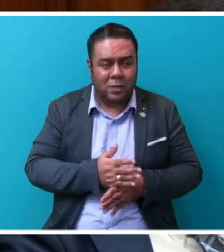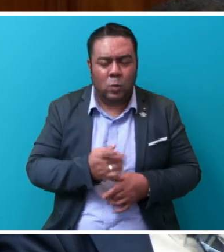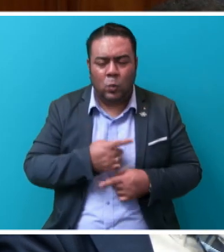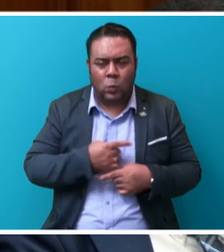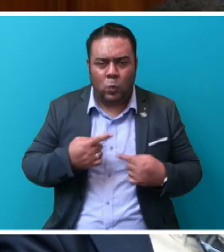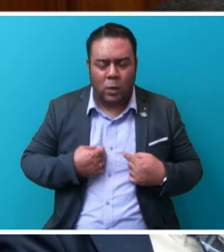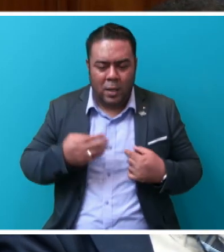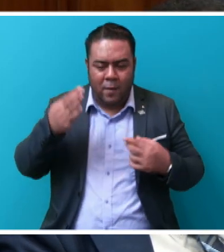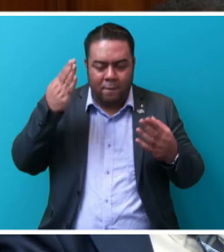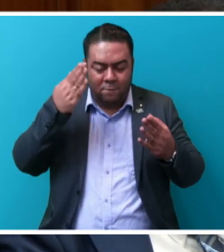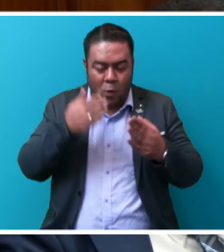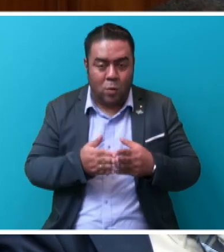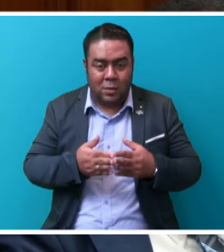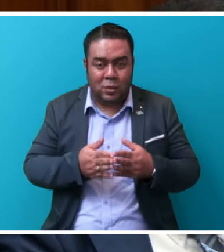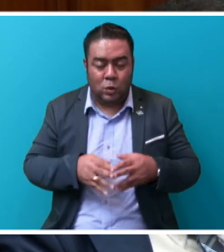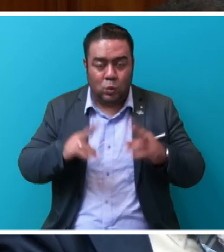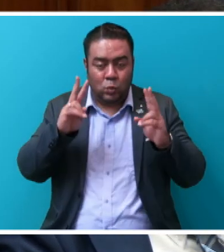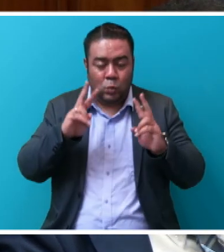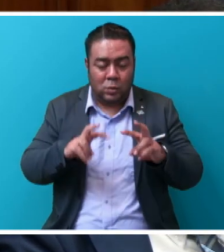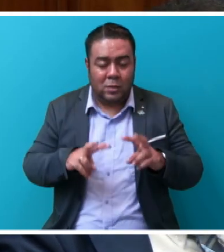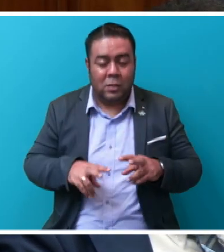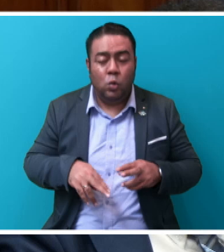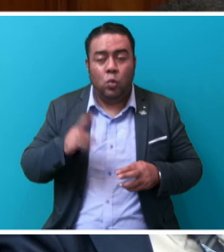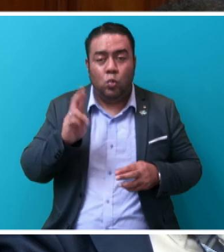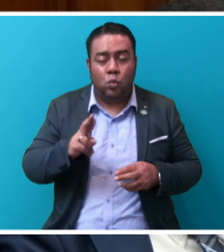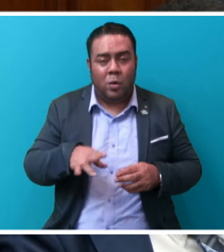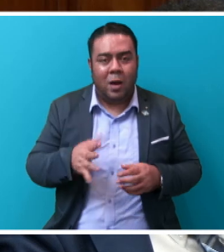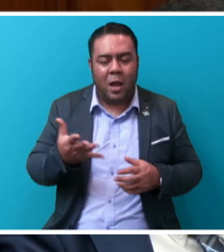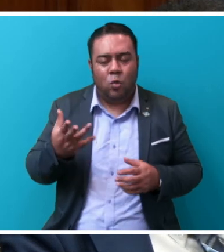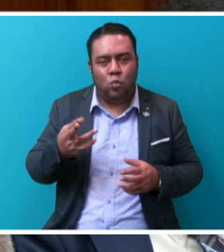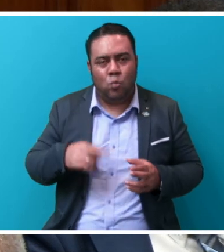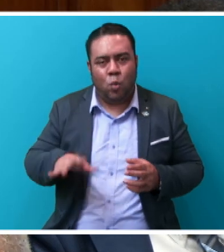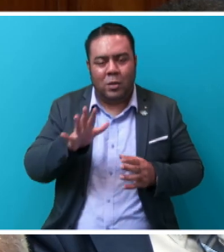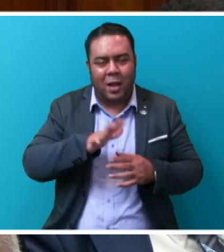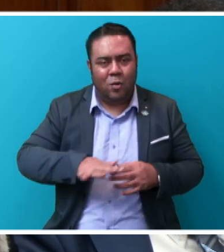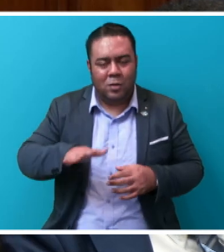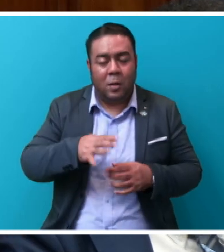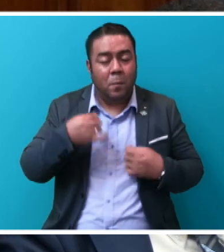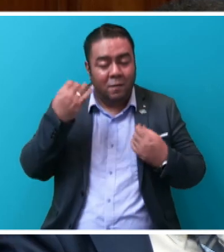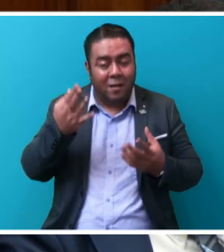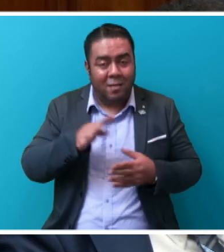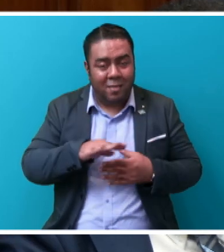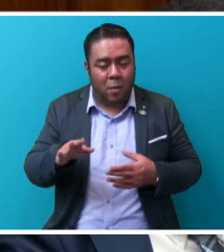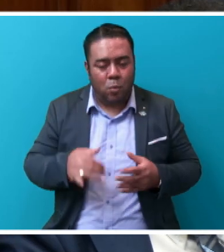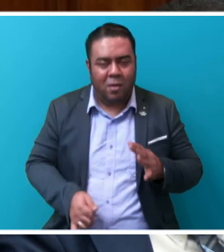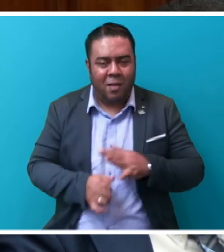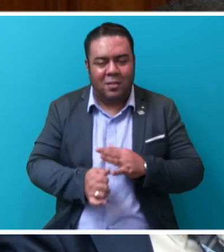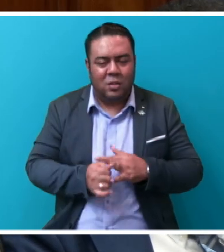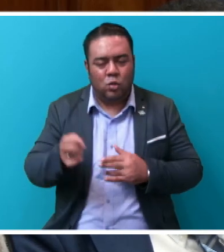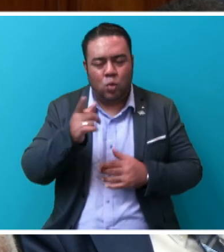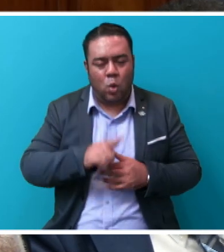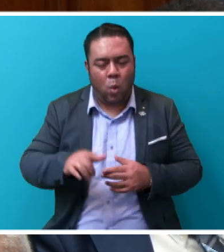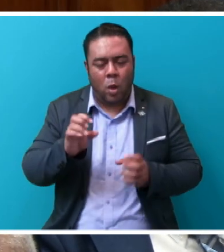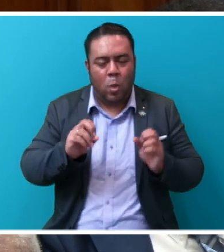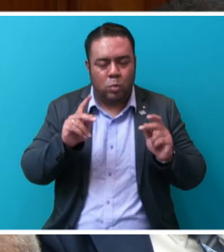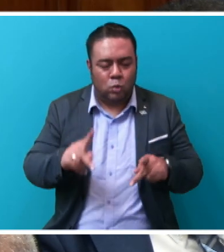focused on registering job seekers from rural and remote areas, providing them with access to local